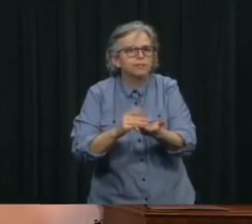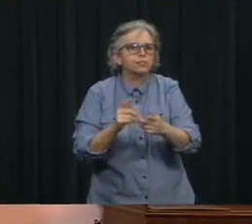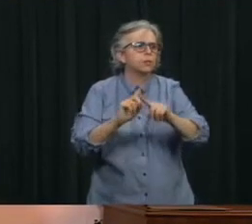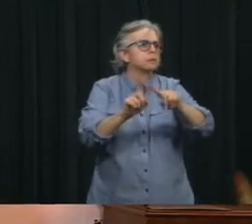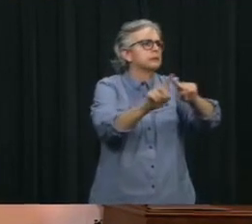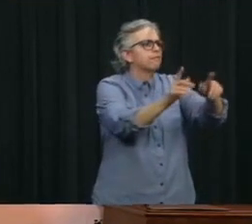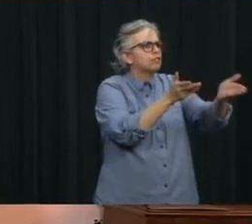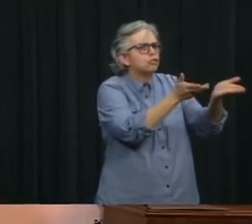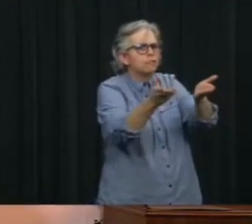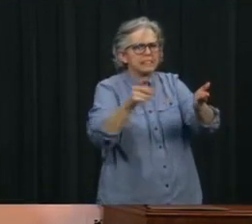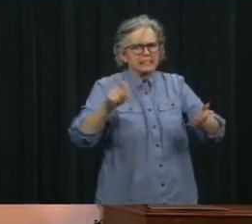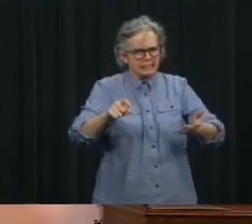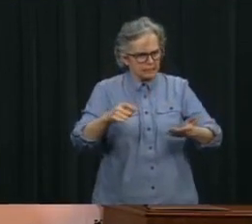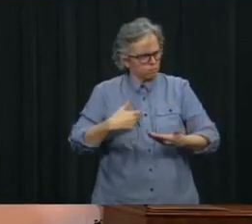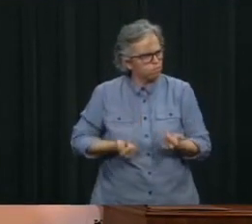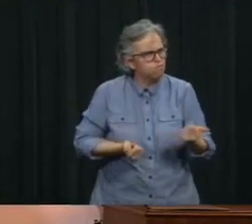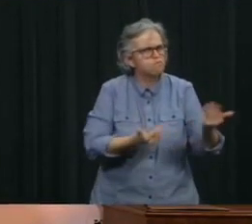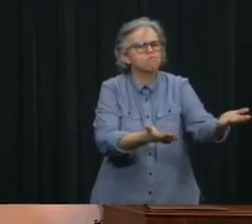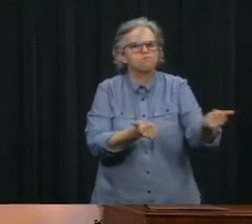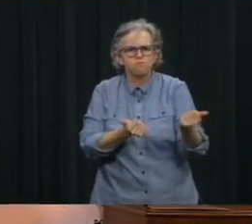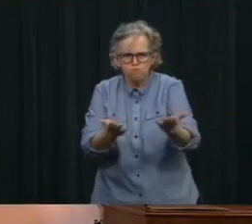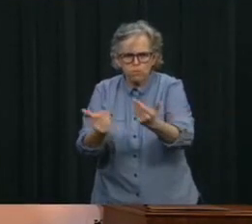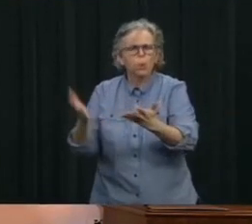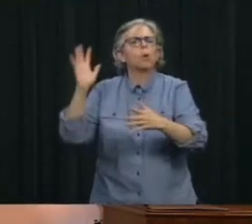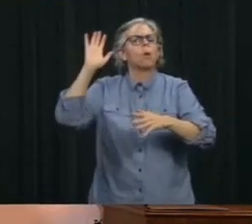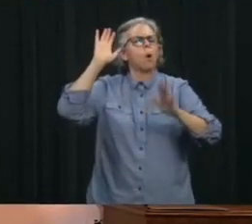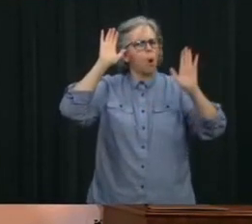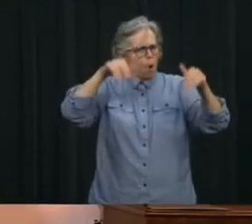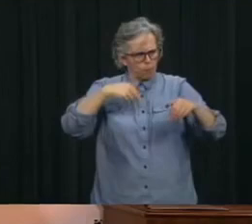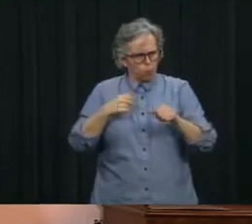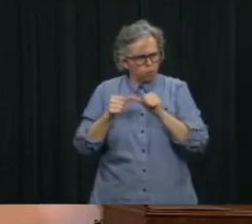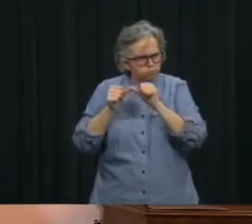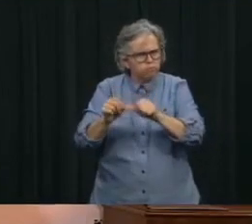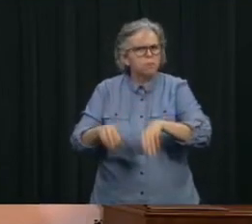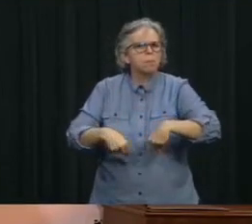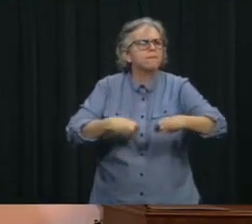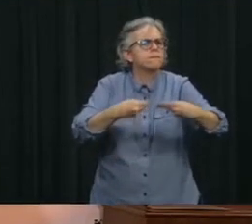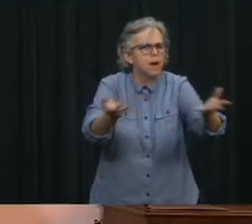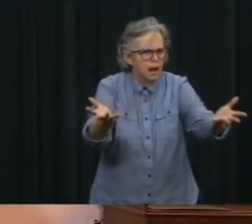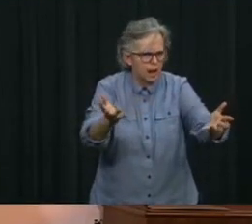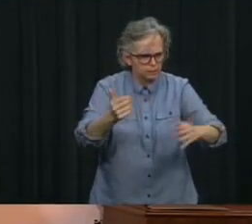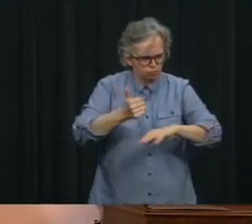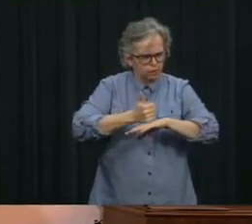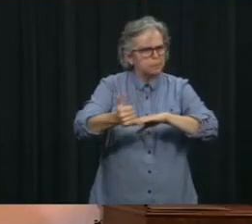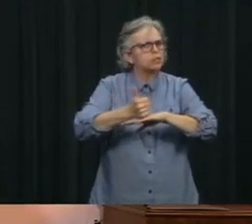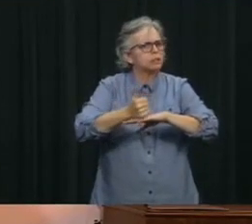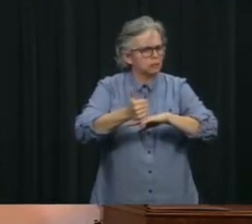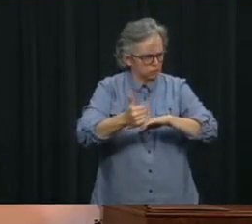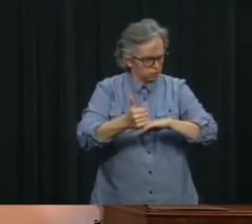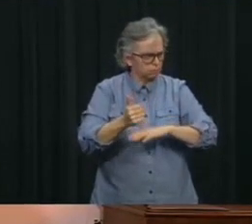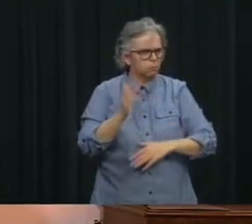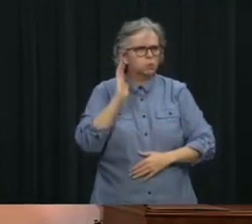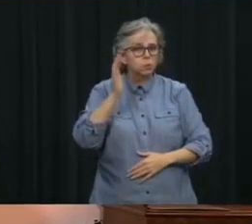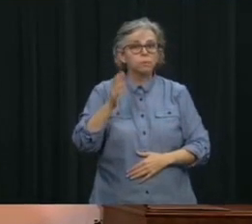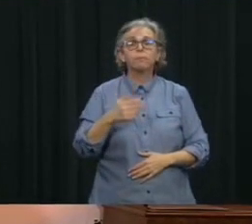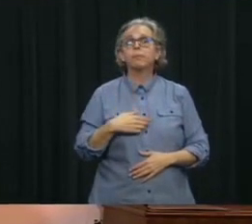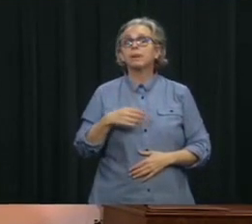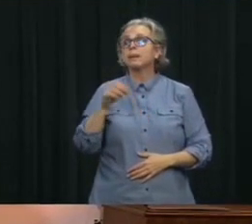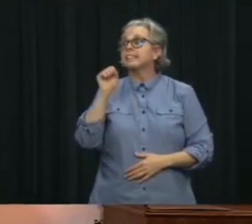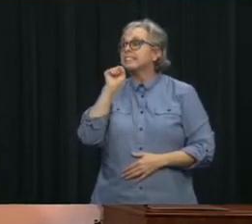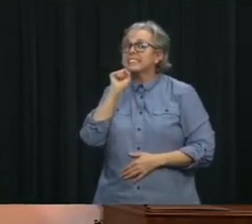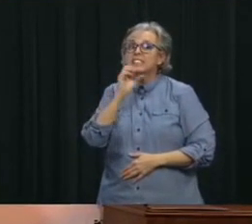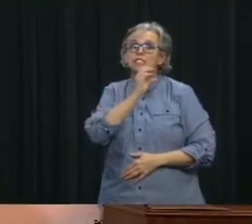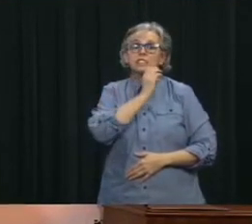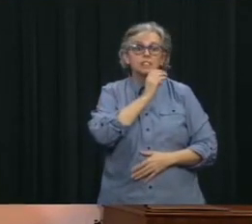would hope that those would be able to continue, and the senior citizens would continue to be helped.